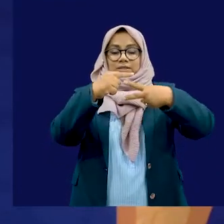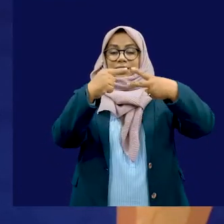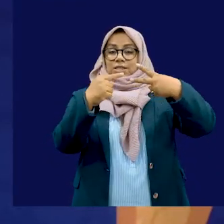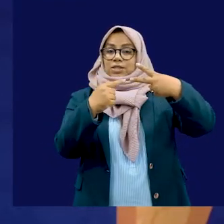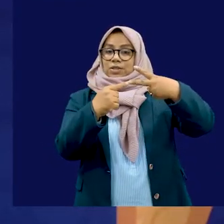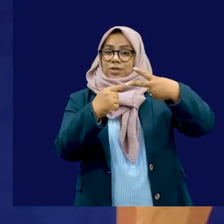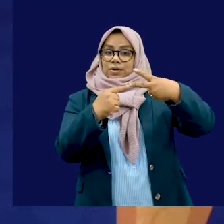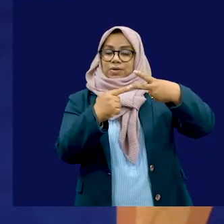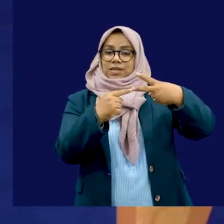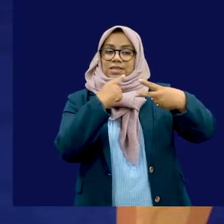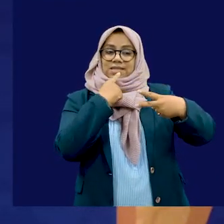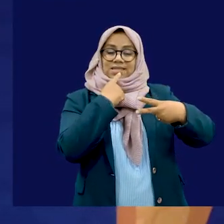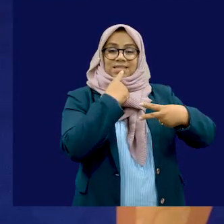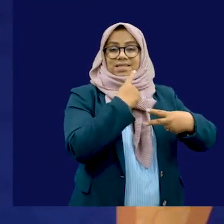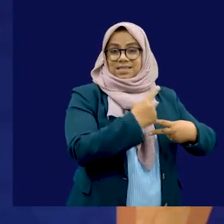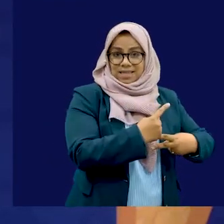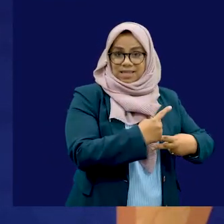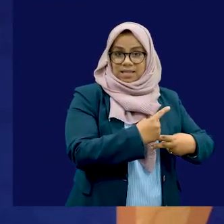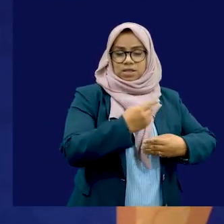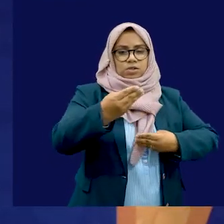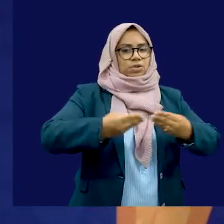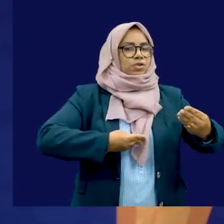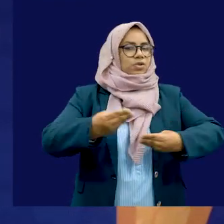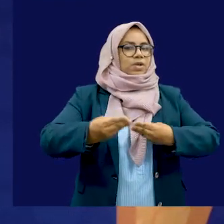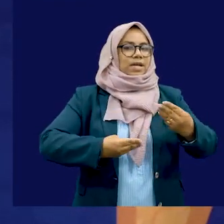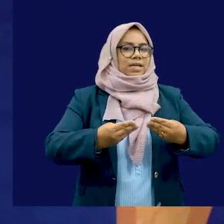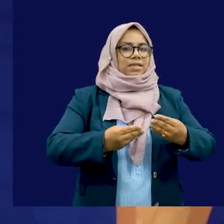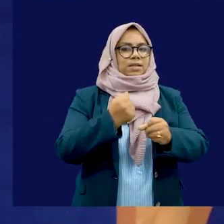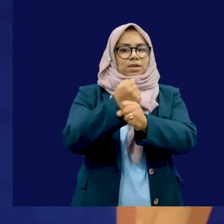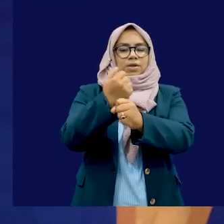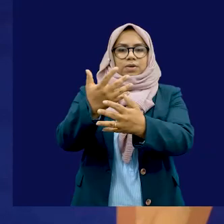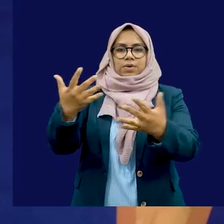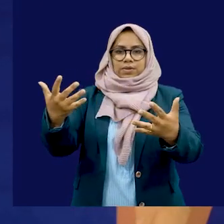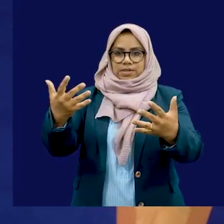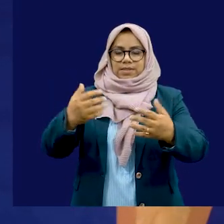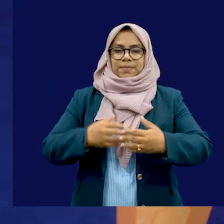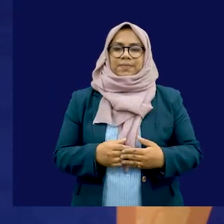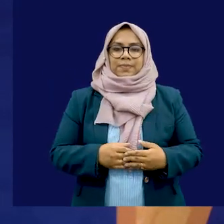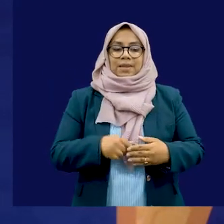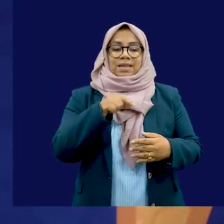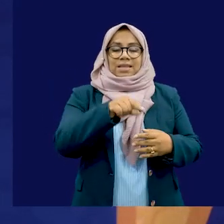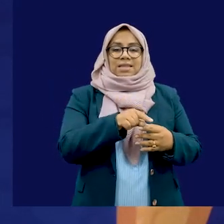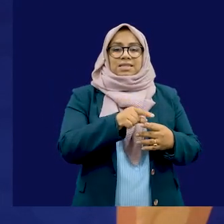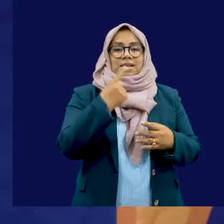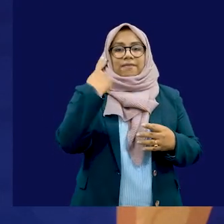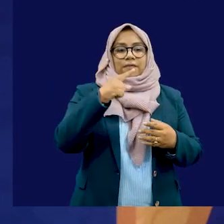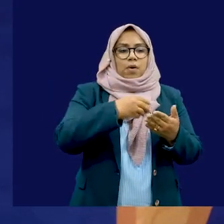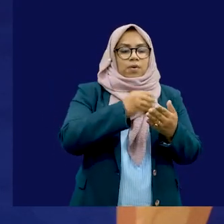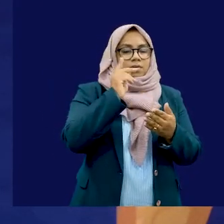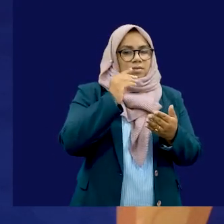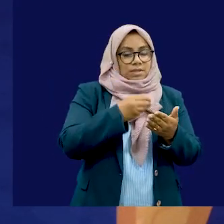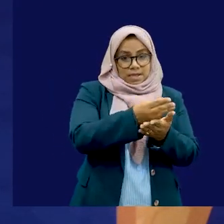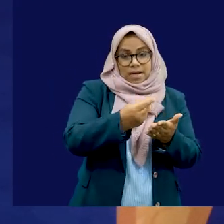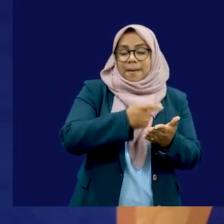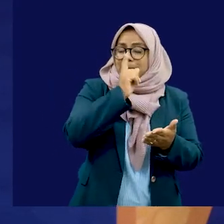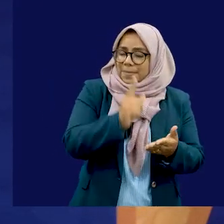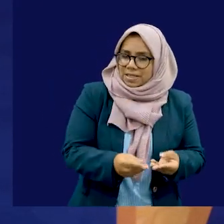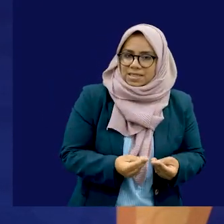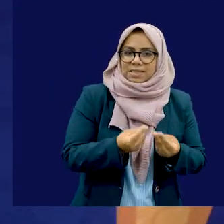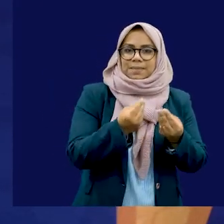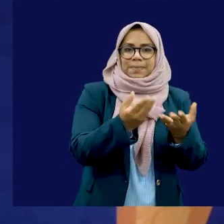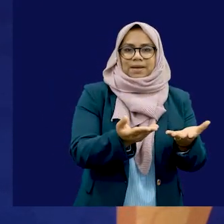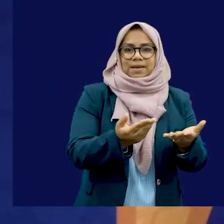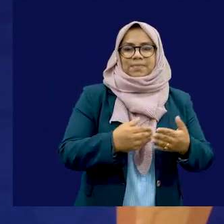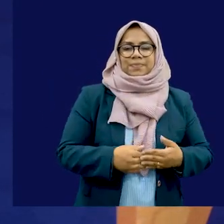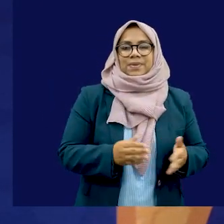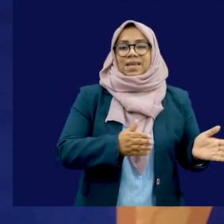two categories is referred to as trade goods, and these are the items on which zakat must be paid. The second